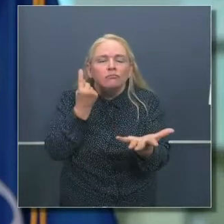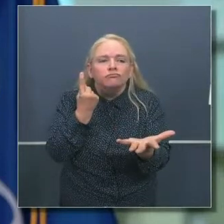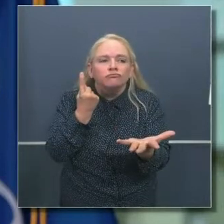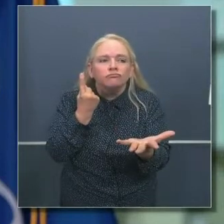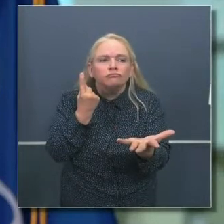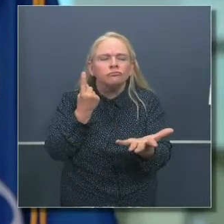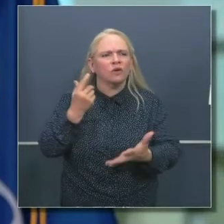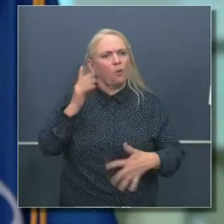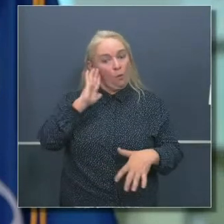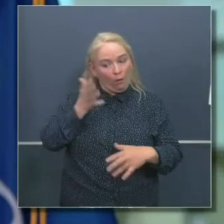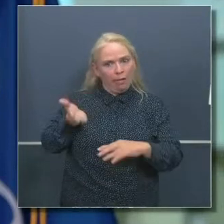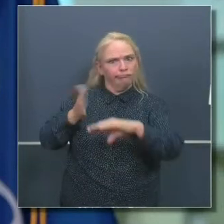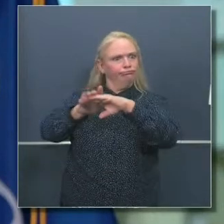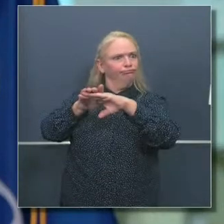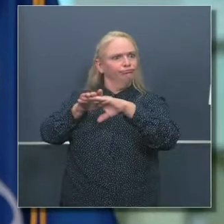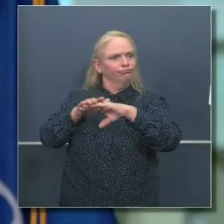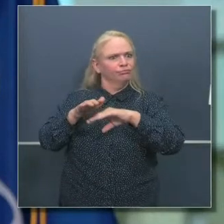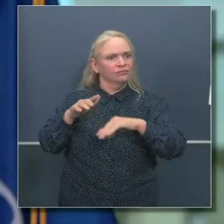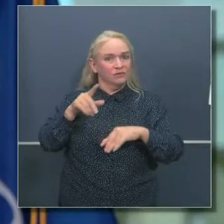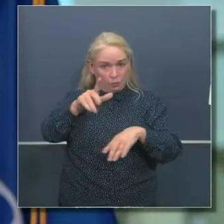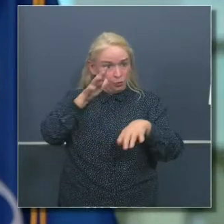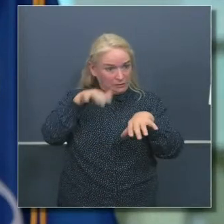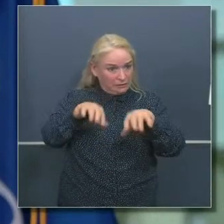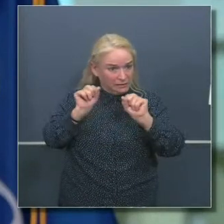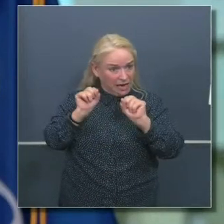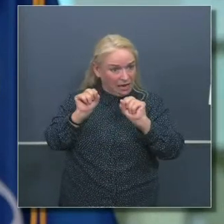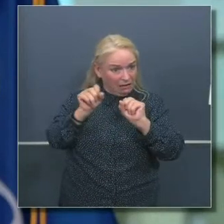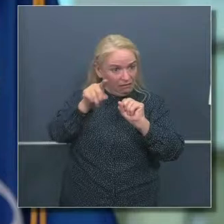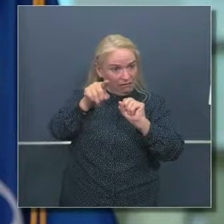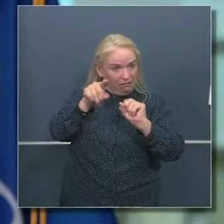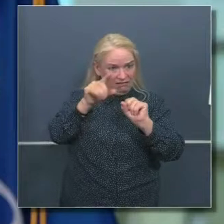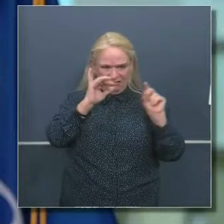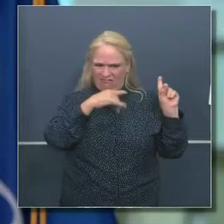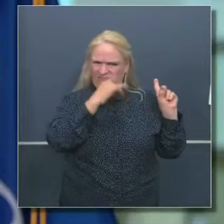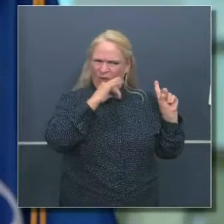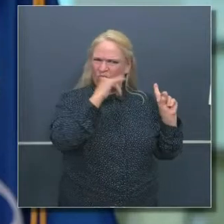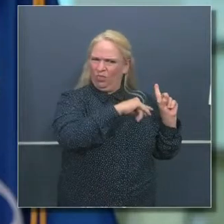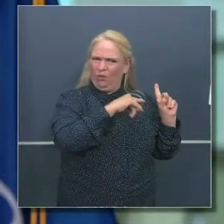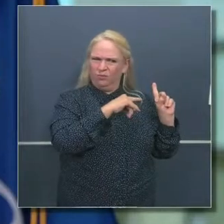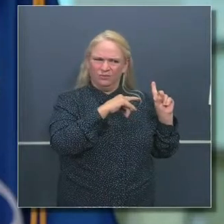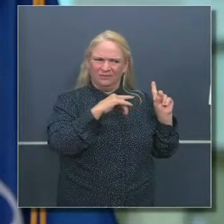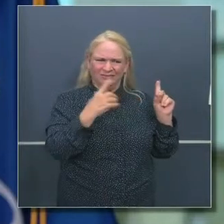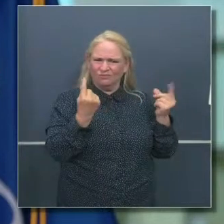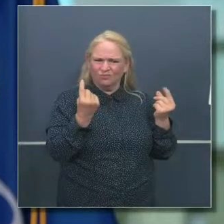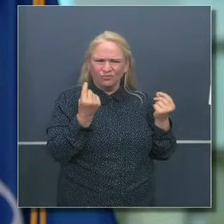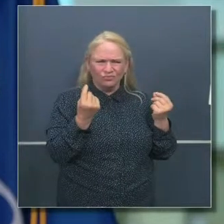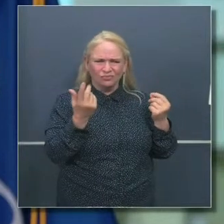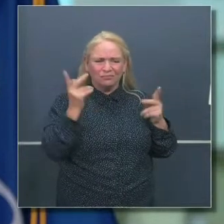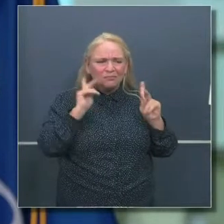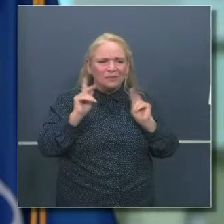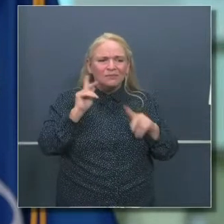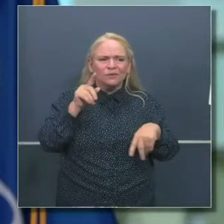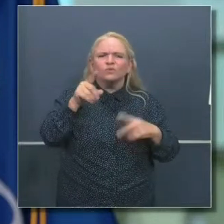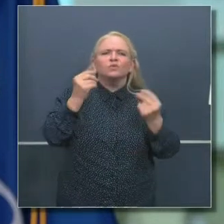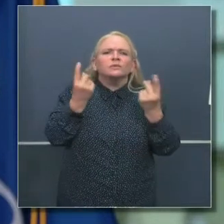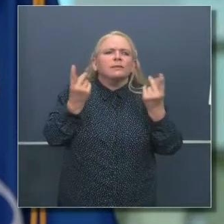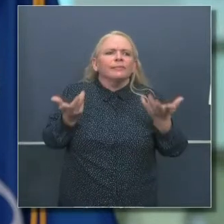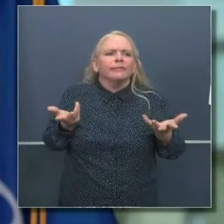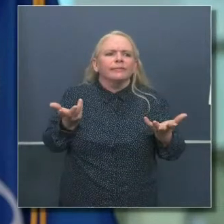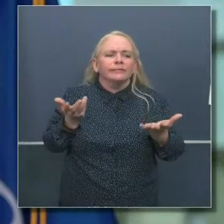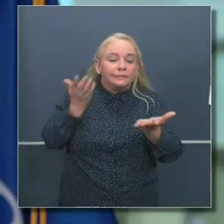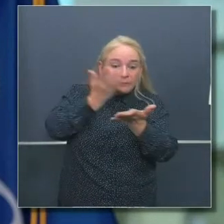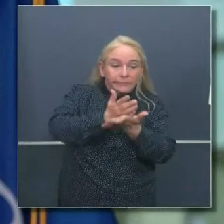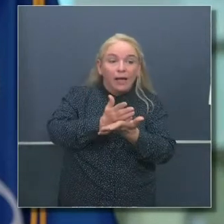surge occurs again. Are you going to take action against that and take some kind of measure to stop those kind of